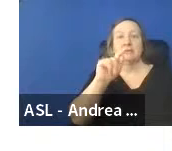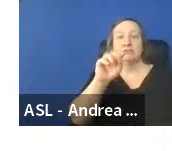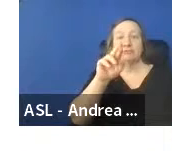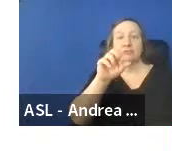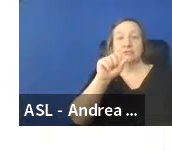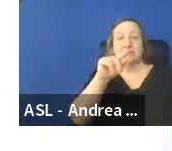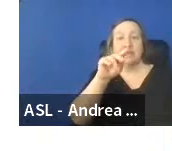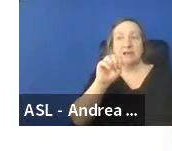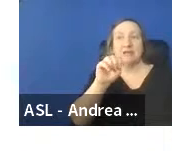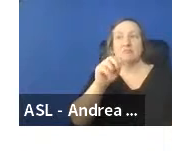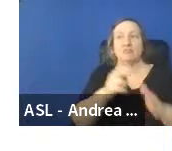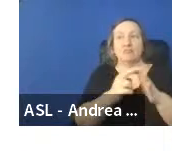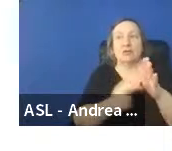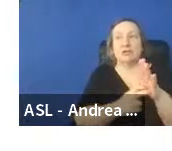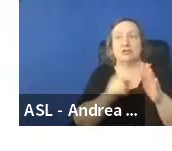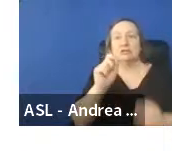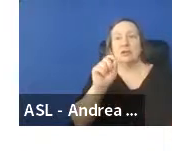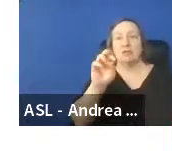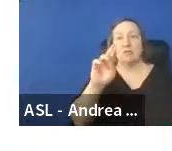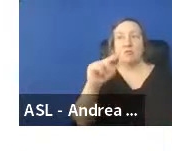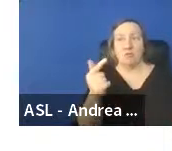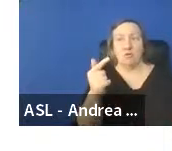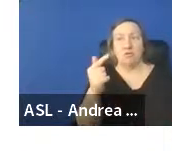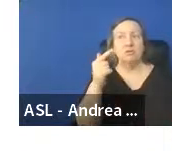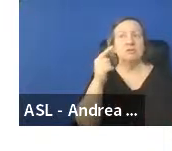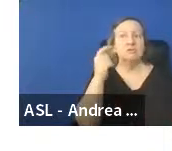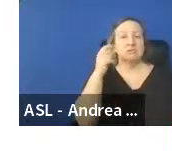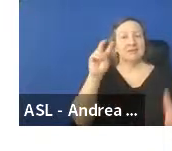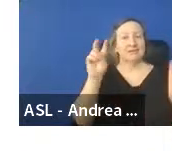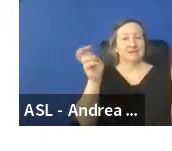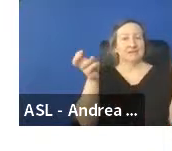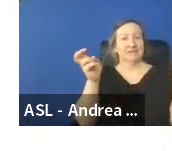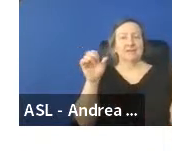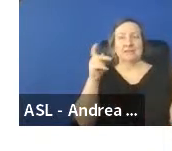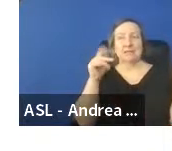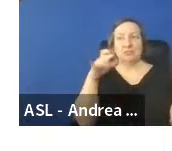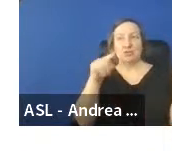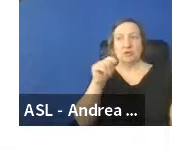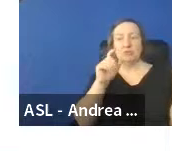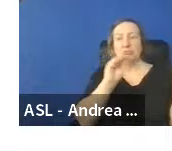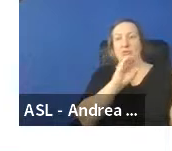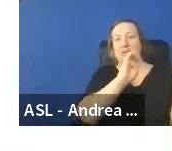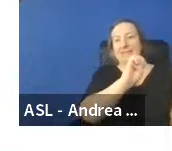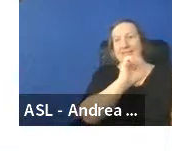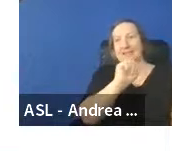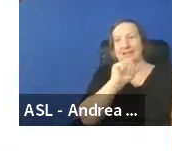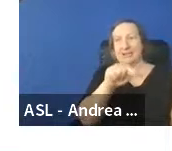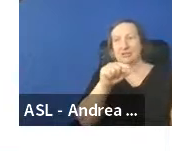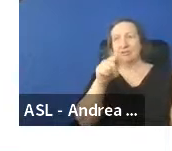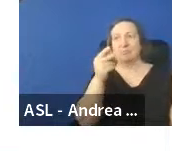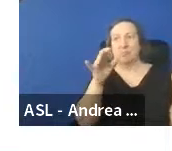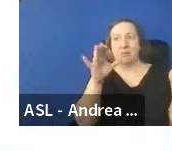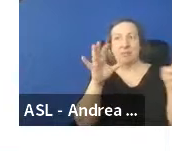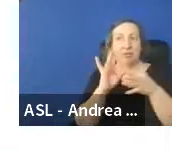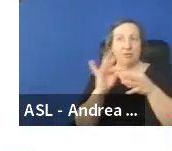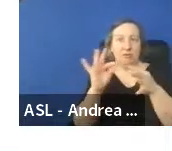info@interstatebridge.org with EAG Public Comment in the subject line, or